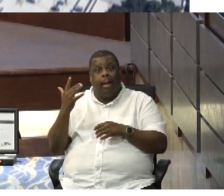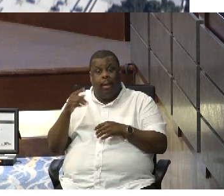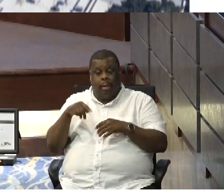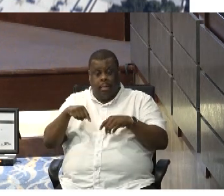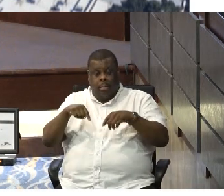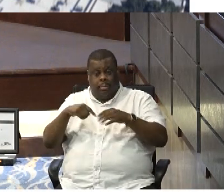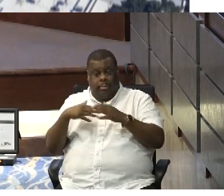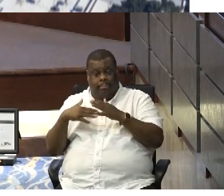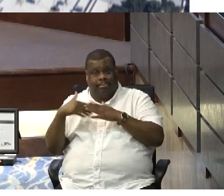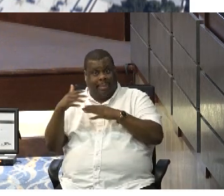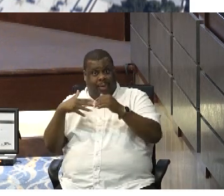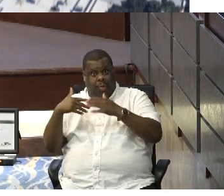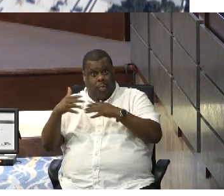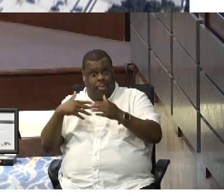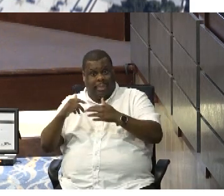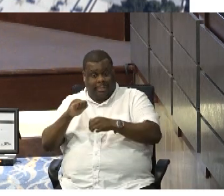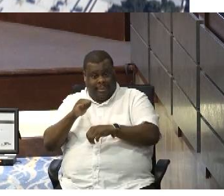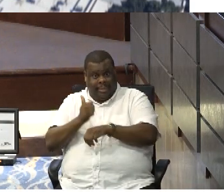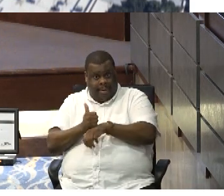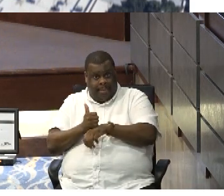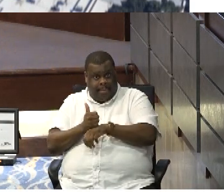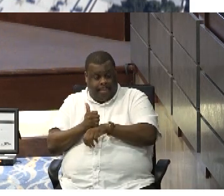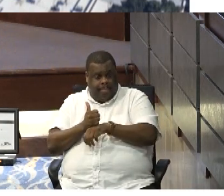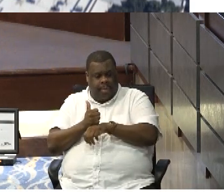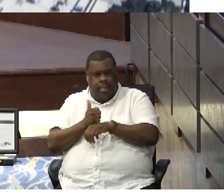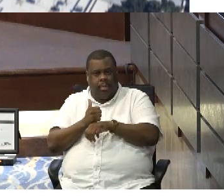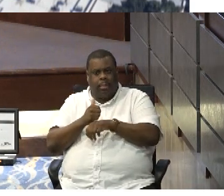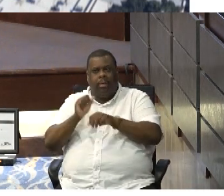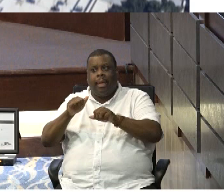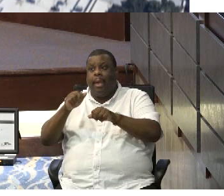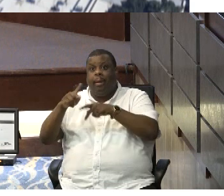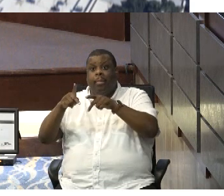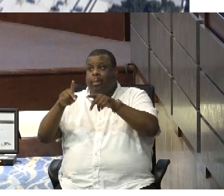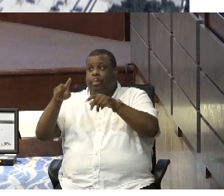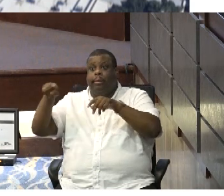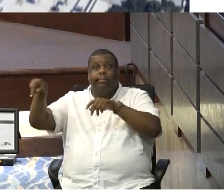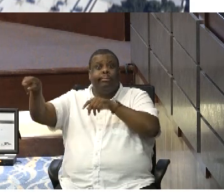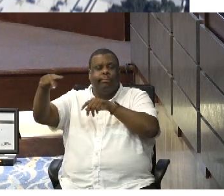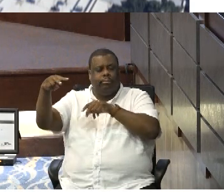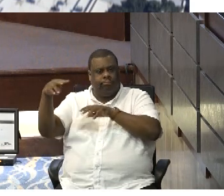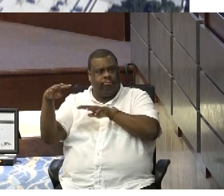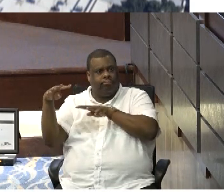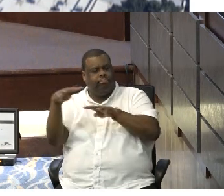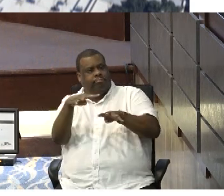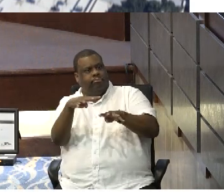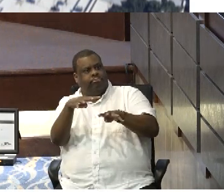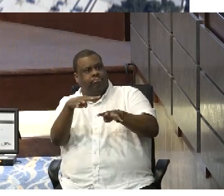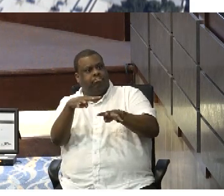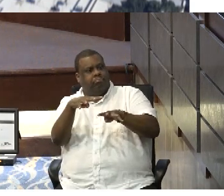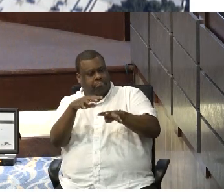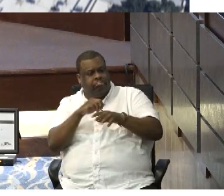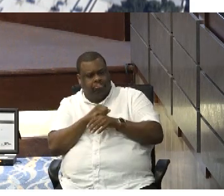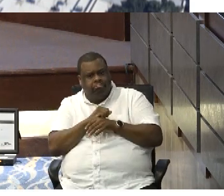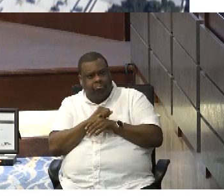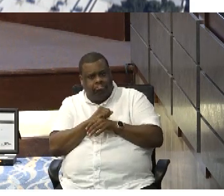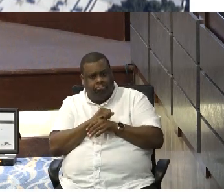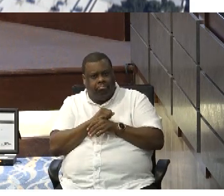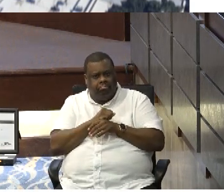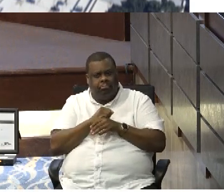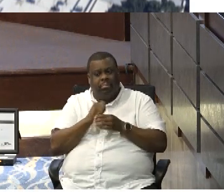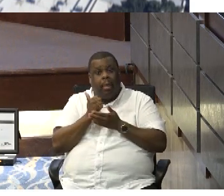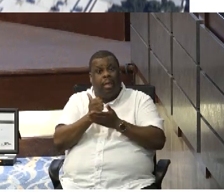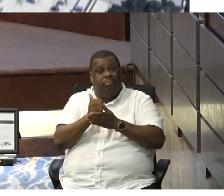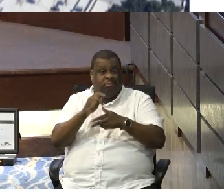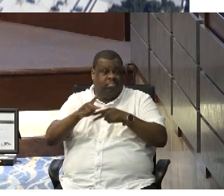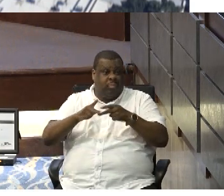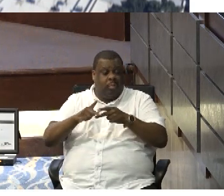of building in such a visible, iconic location as part of a really major breakthrough